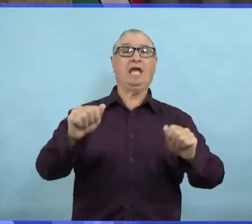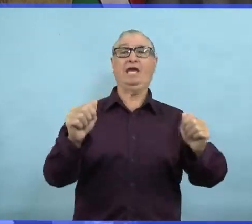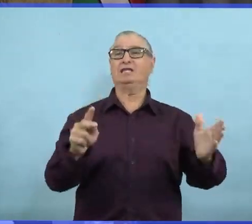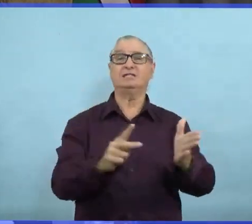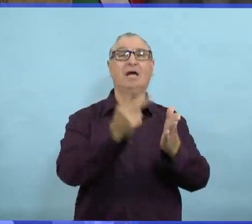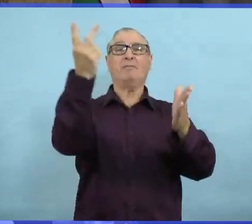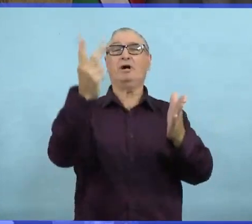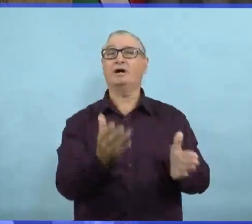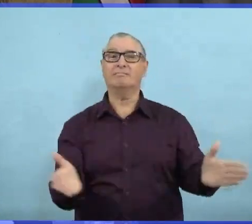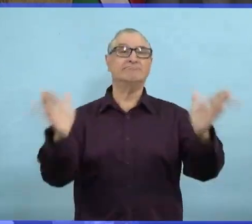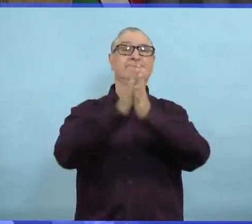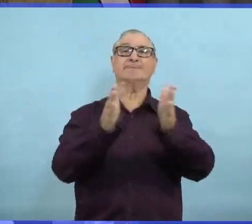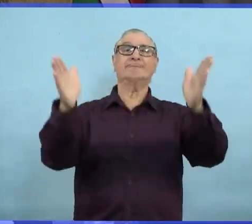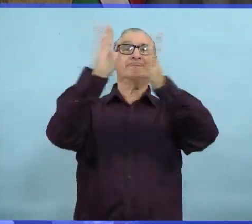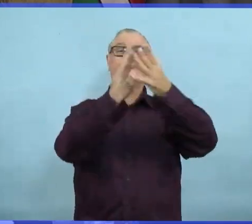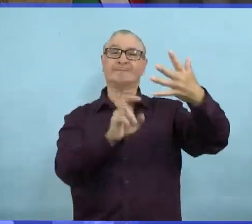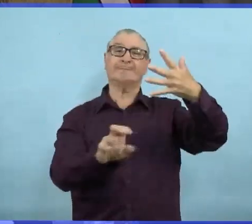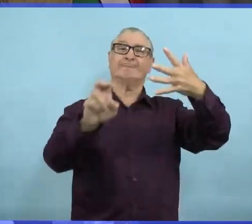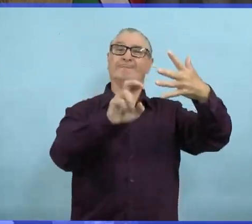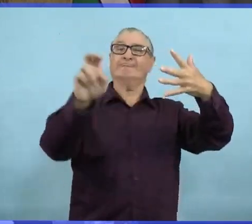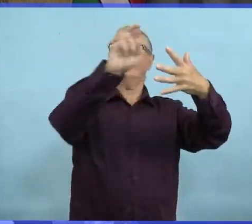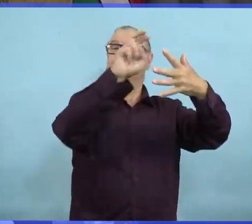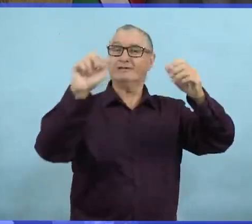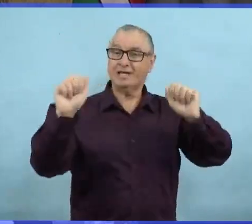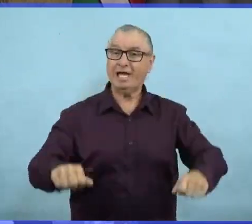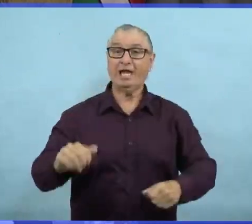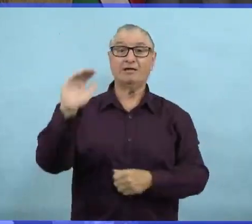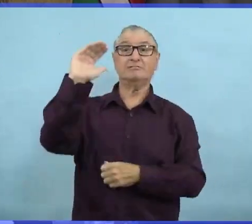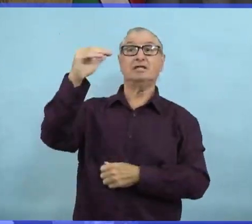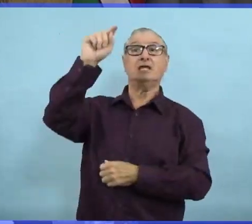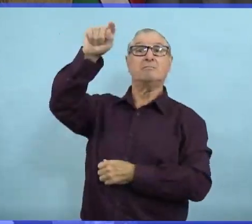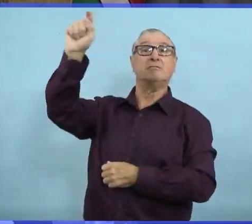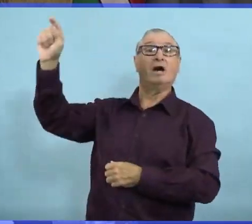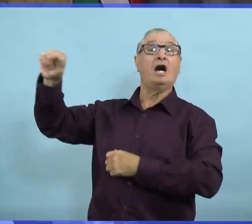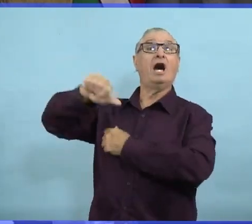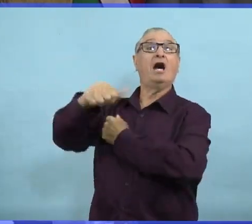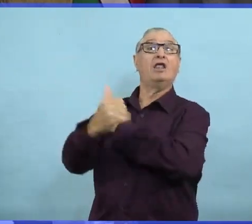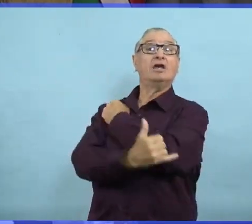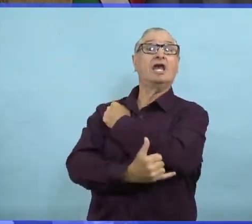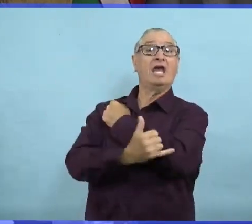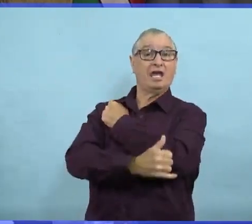These are real opportunities. They're opportunities we need to build on together.